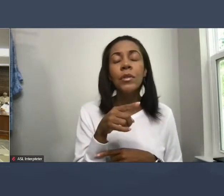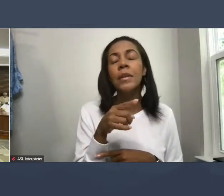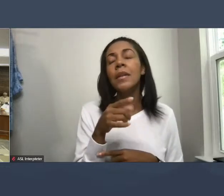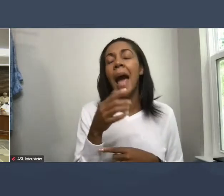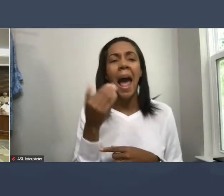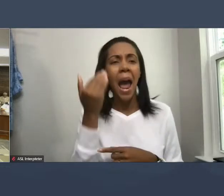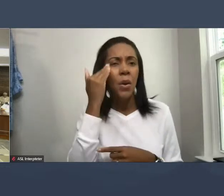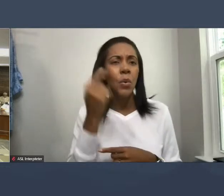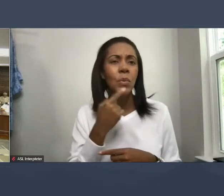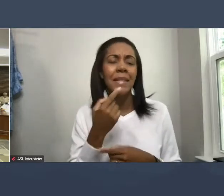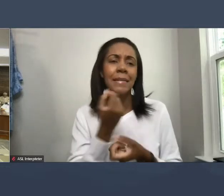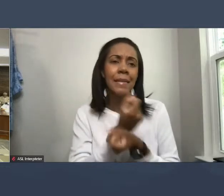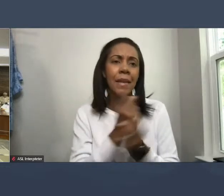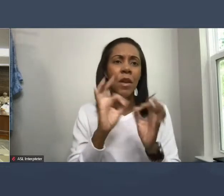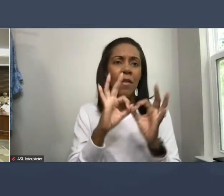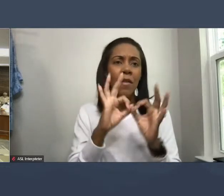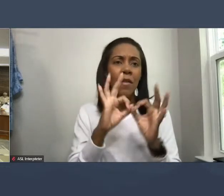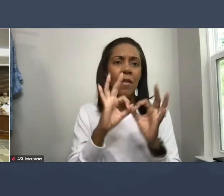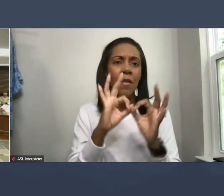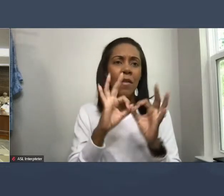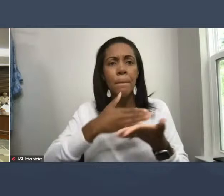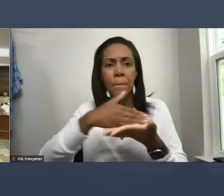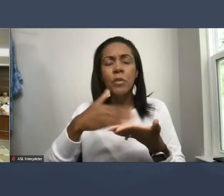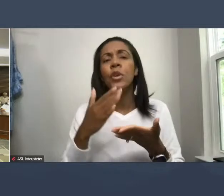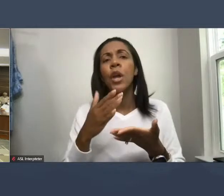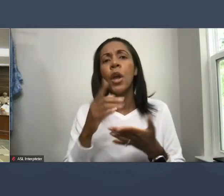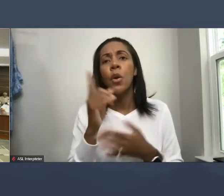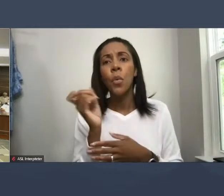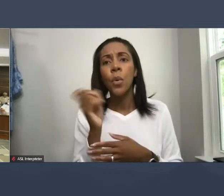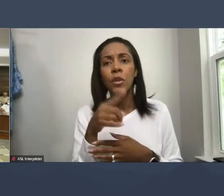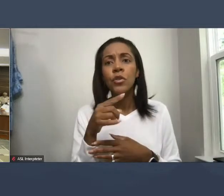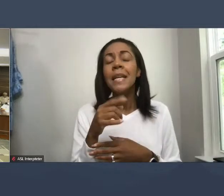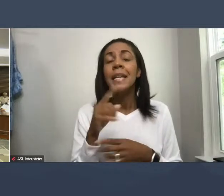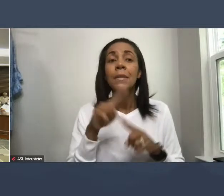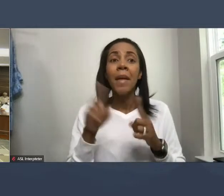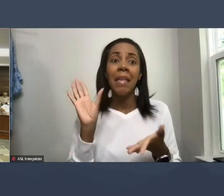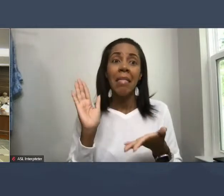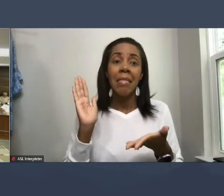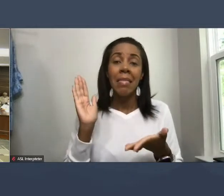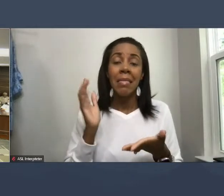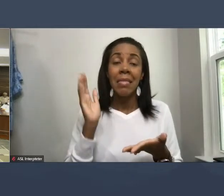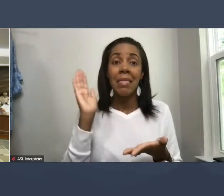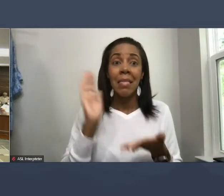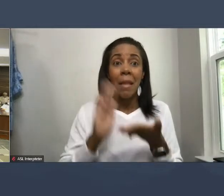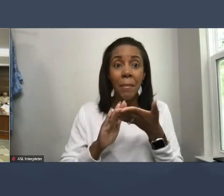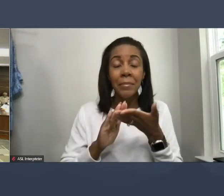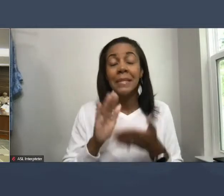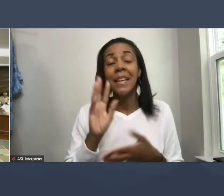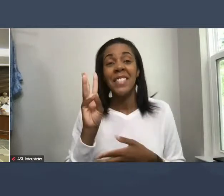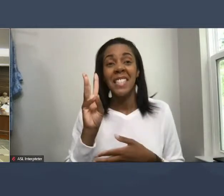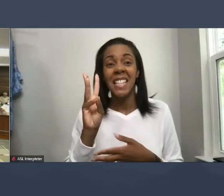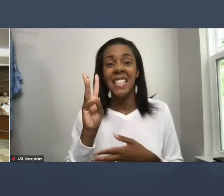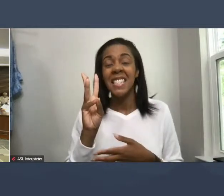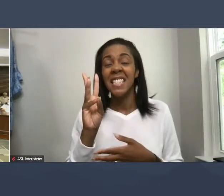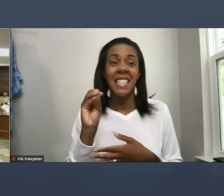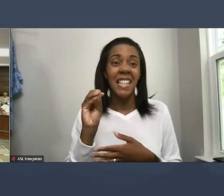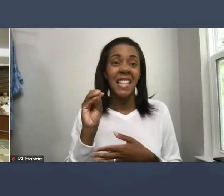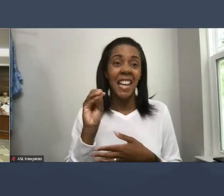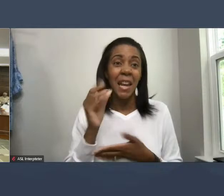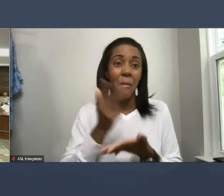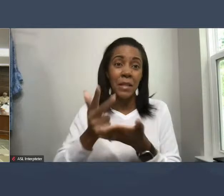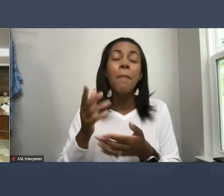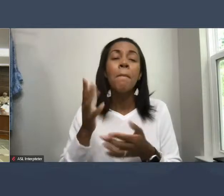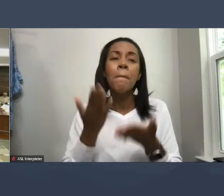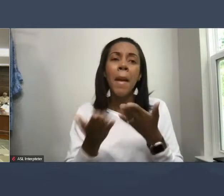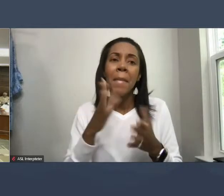and budget questions, and the elimination of the 60 some odd parking spaces. You might want to elaborate on that on the website just to make sure that